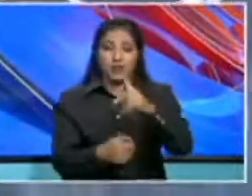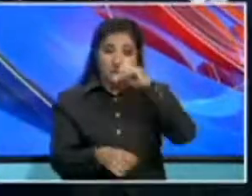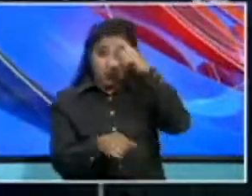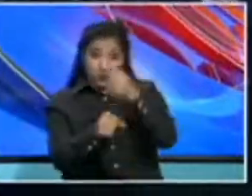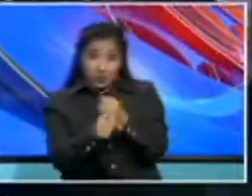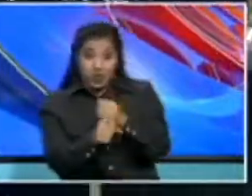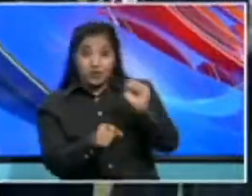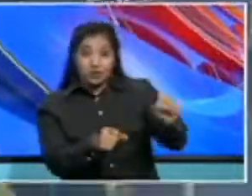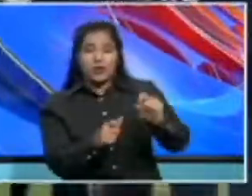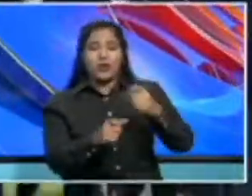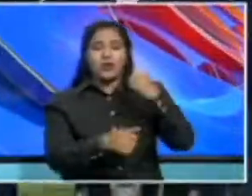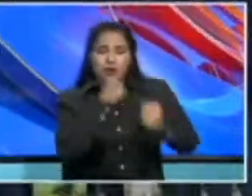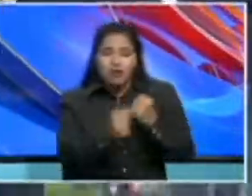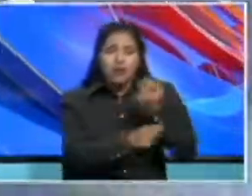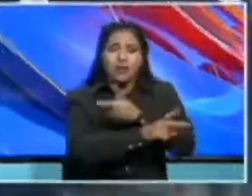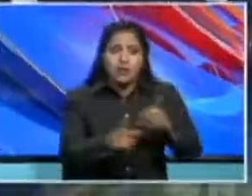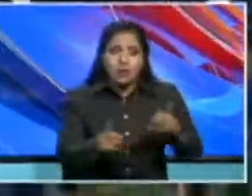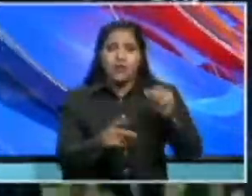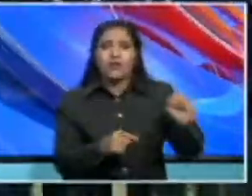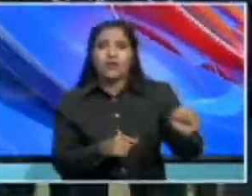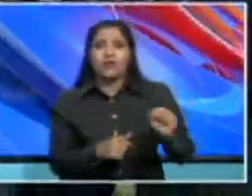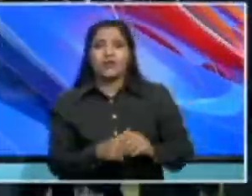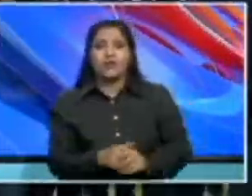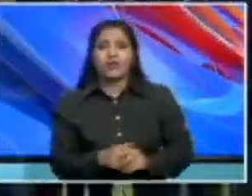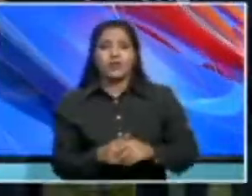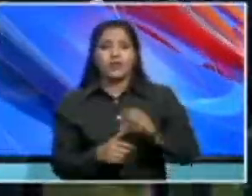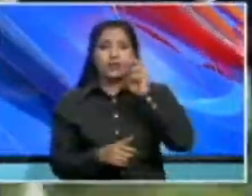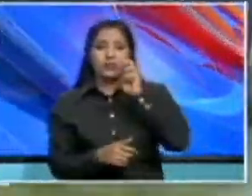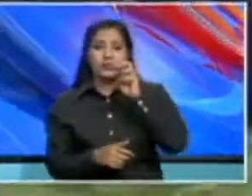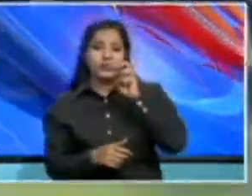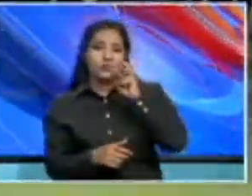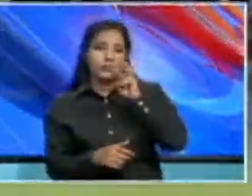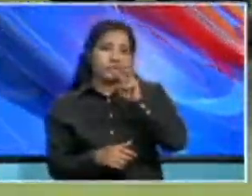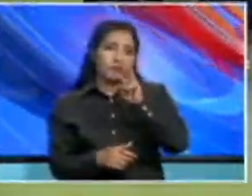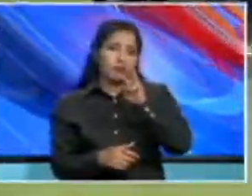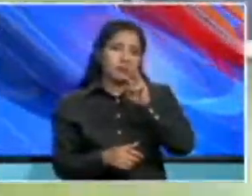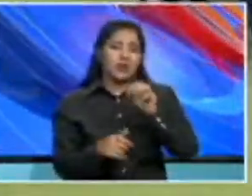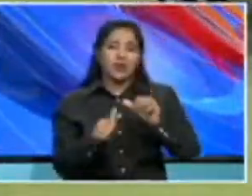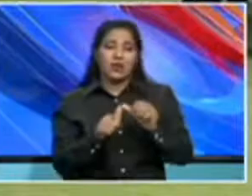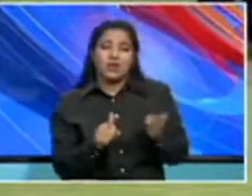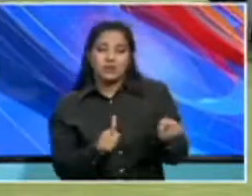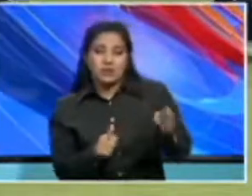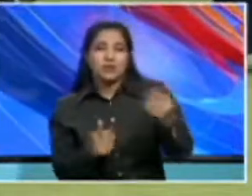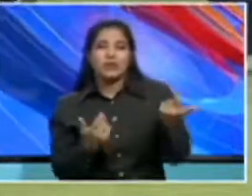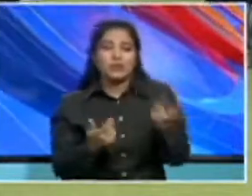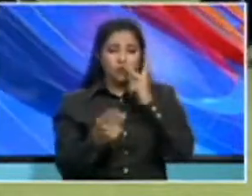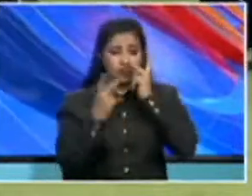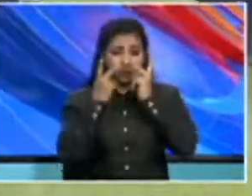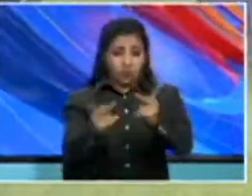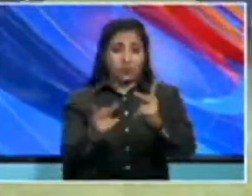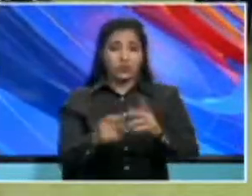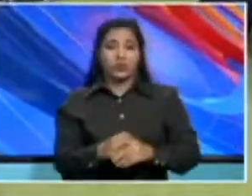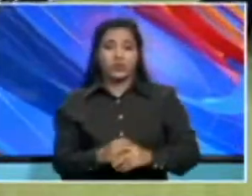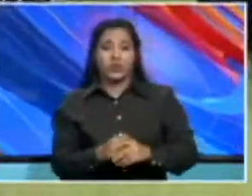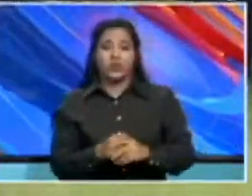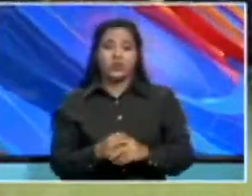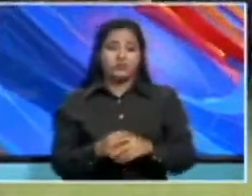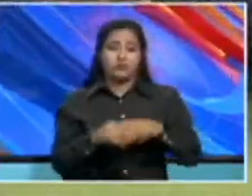Gujarat is hosting the games across 6 cities. Ahmedabad, that's where you're watching this opening ceremony